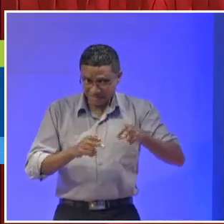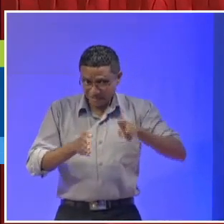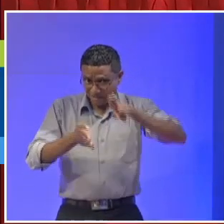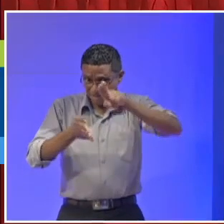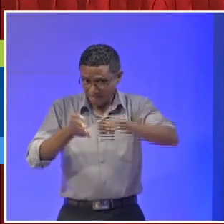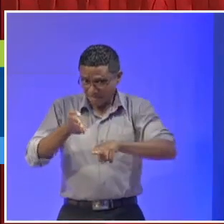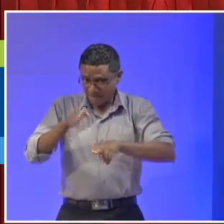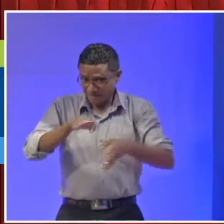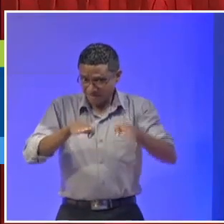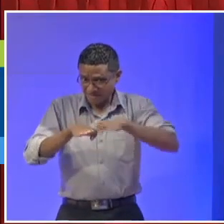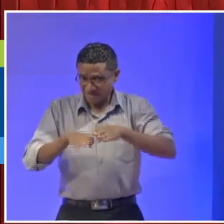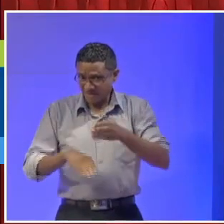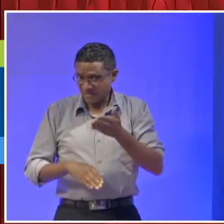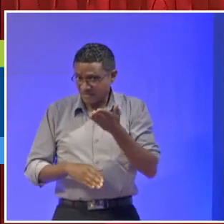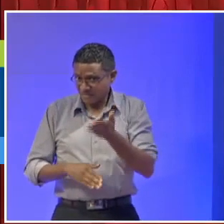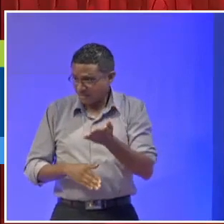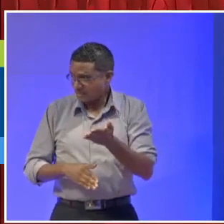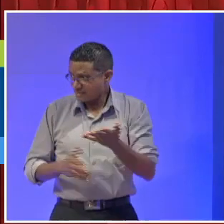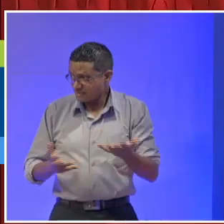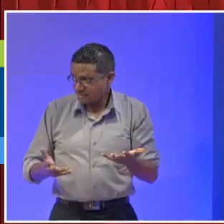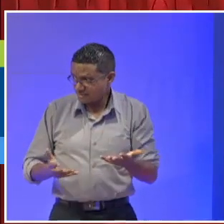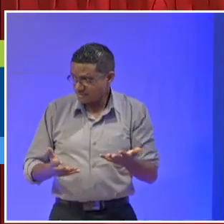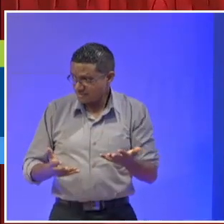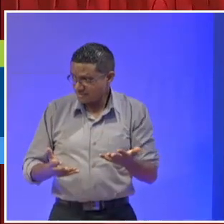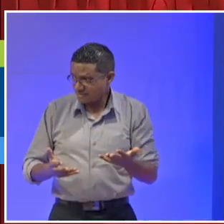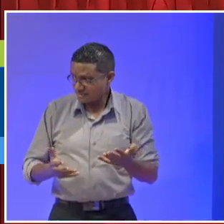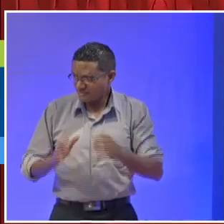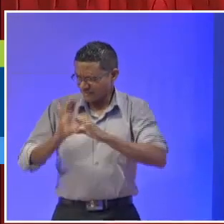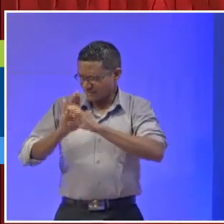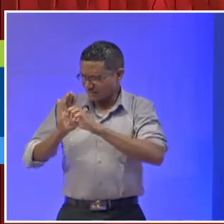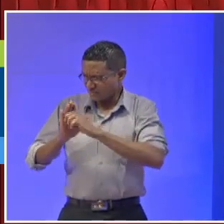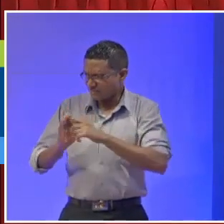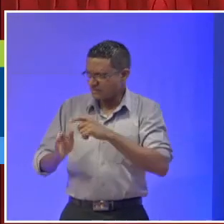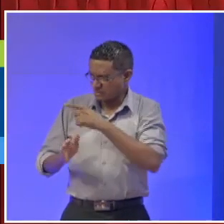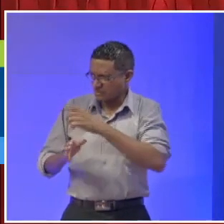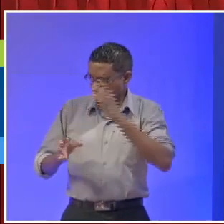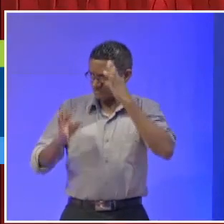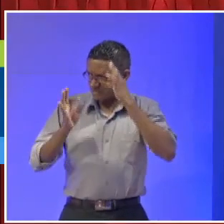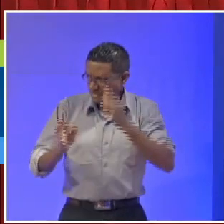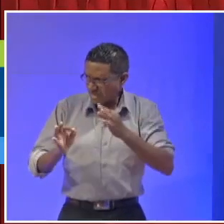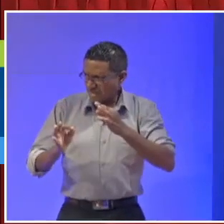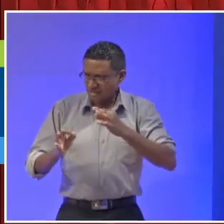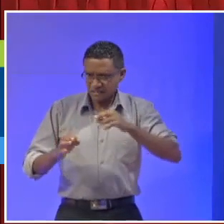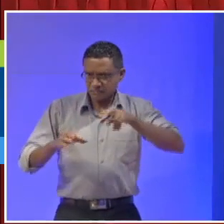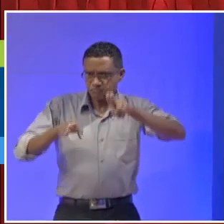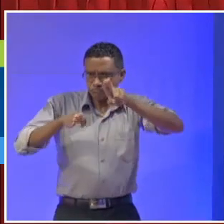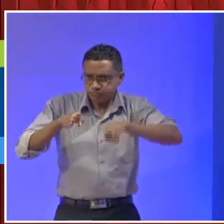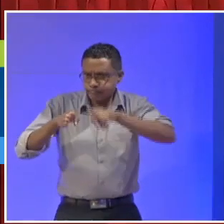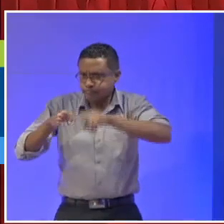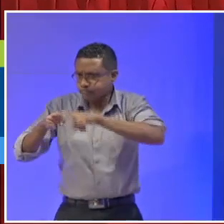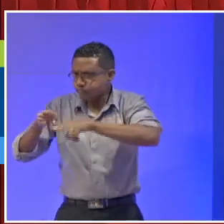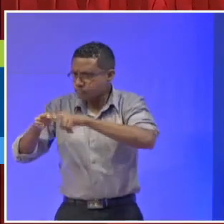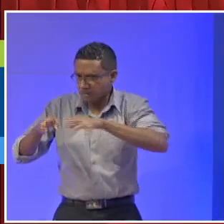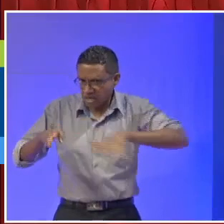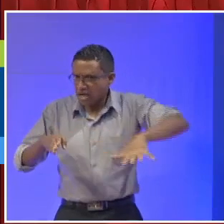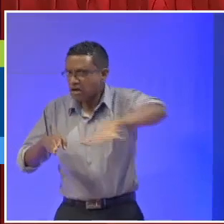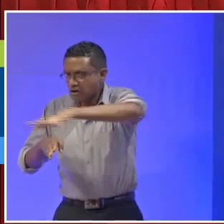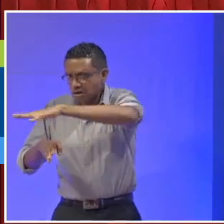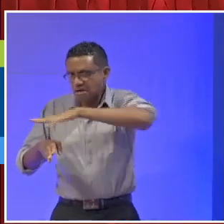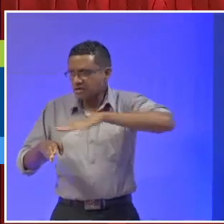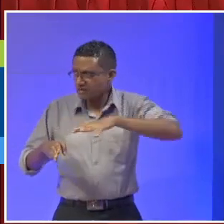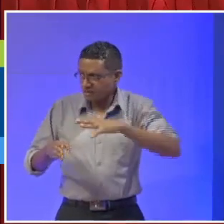especially where the designated cemeteries have already, the designated COVID burial areas are already at capacity?